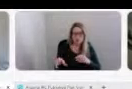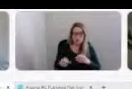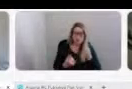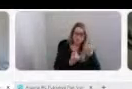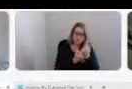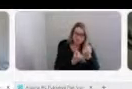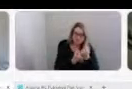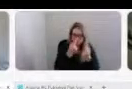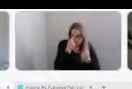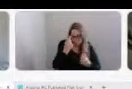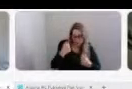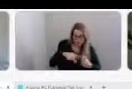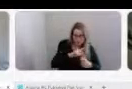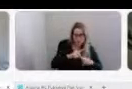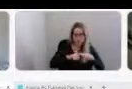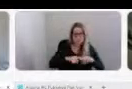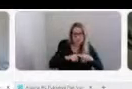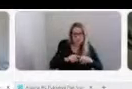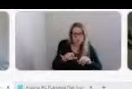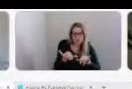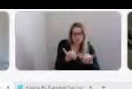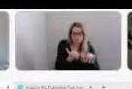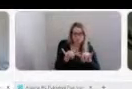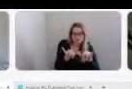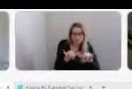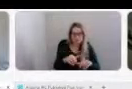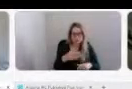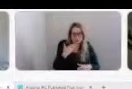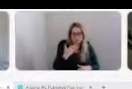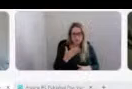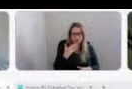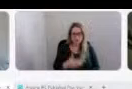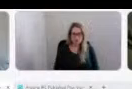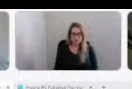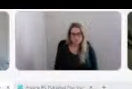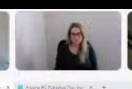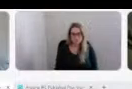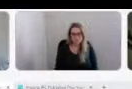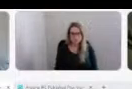us based on our commonalities thank you